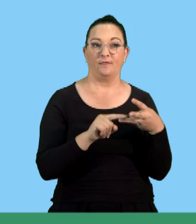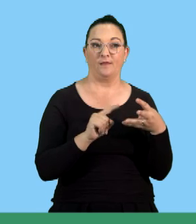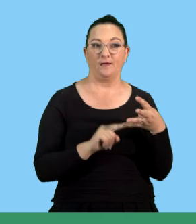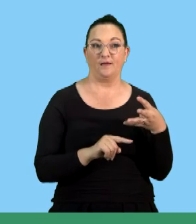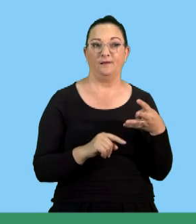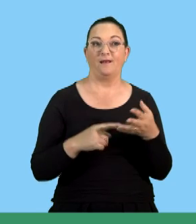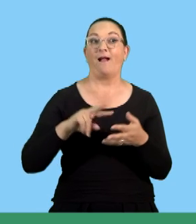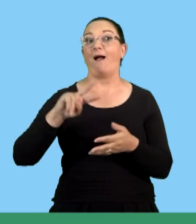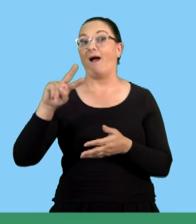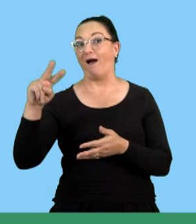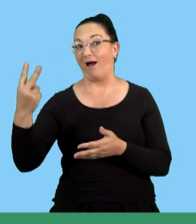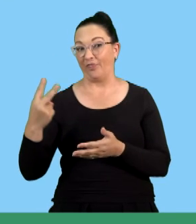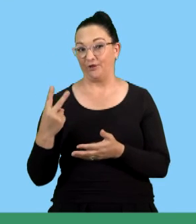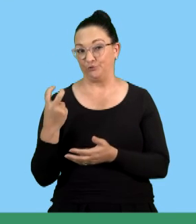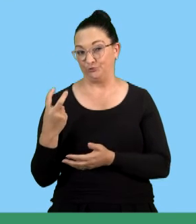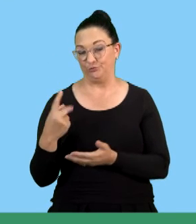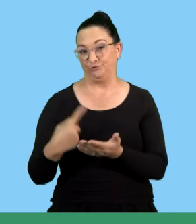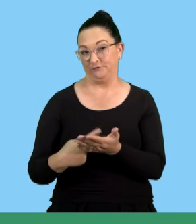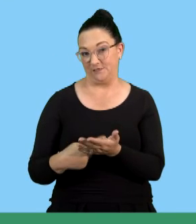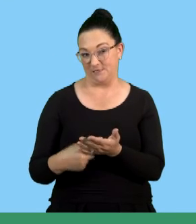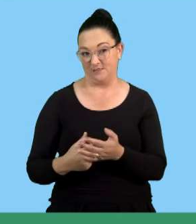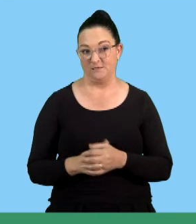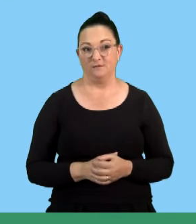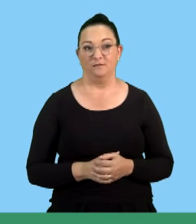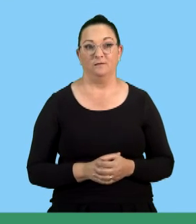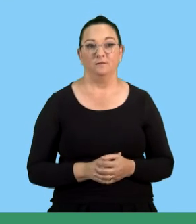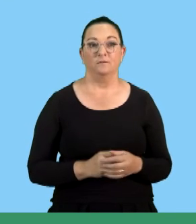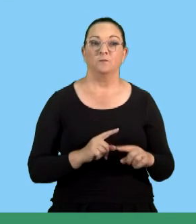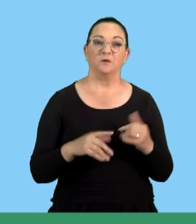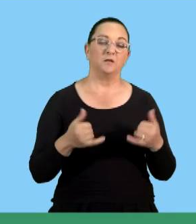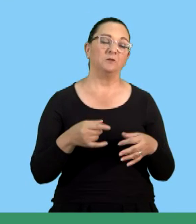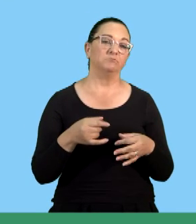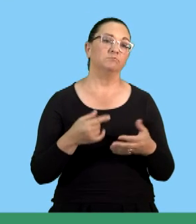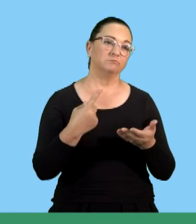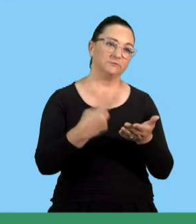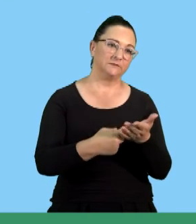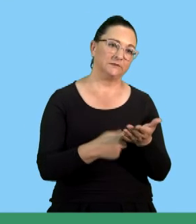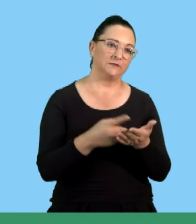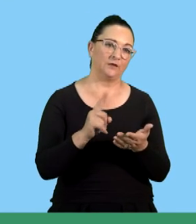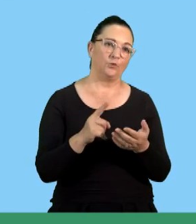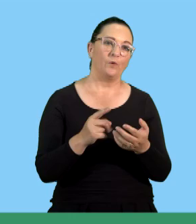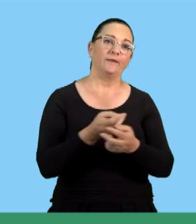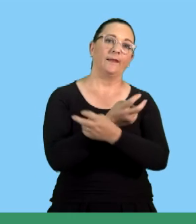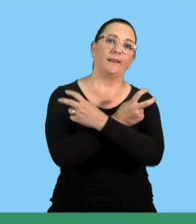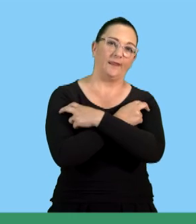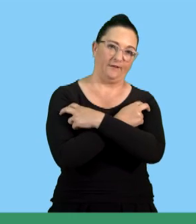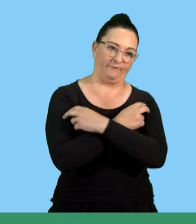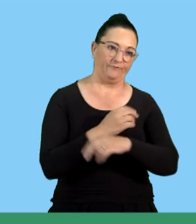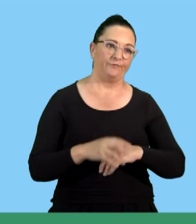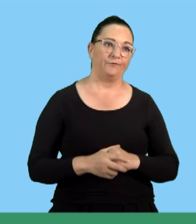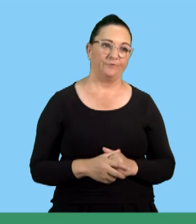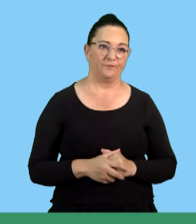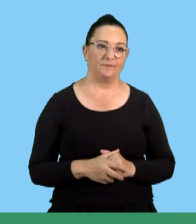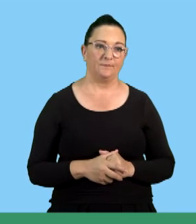is required from us. Explain the different types of leave. So we've got different types of leave. So we are